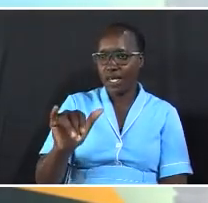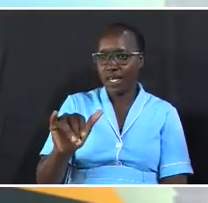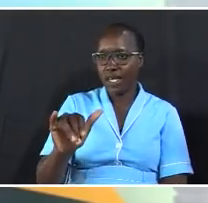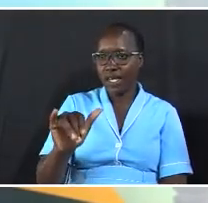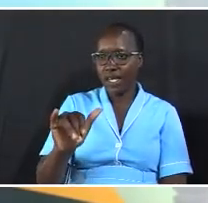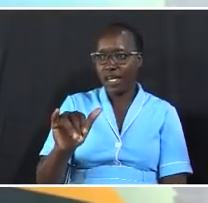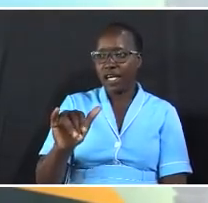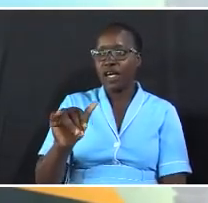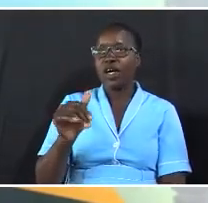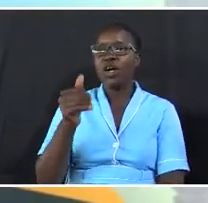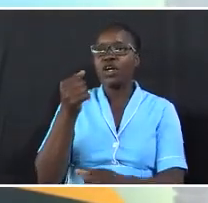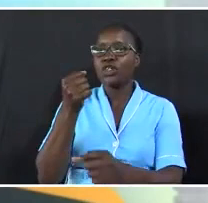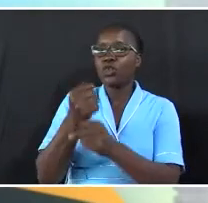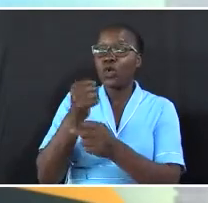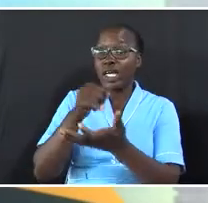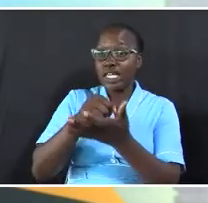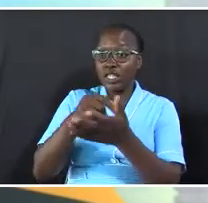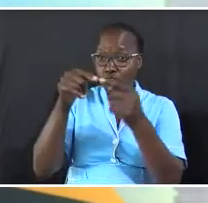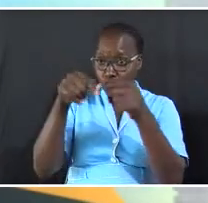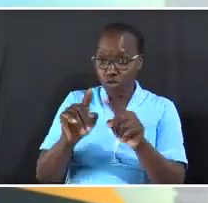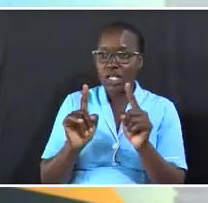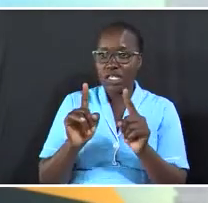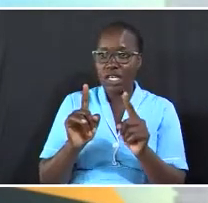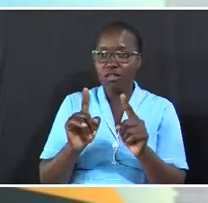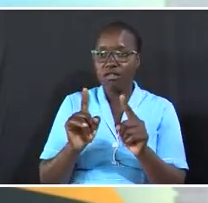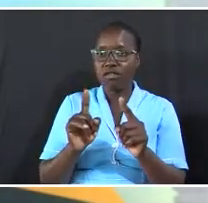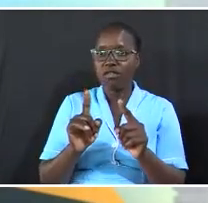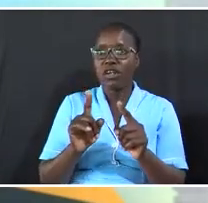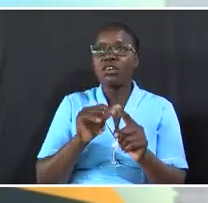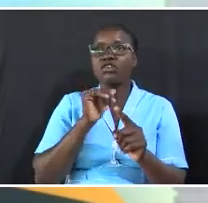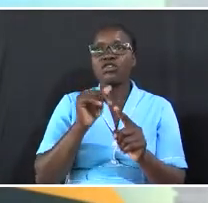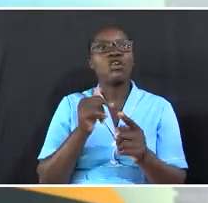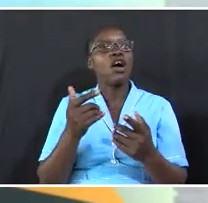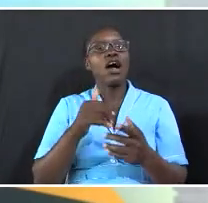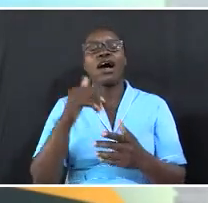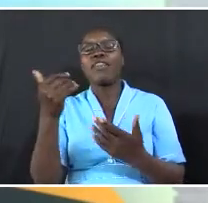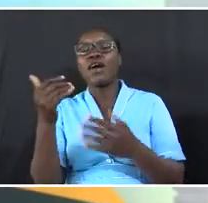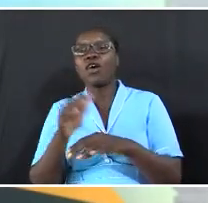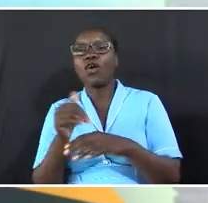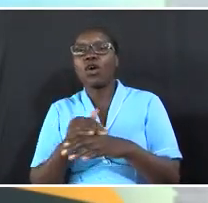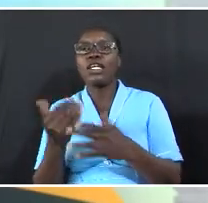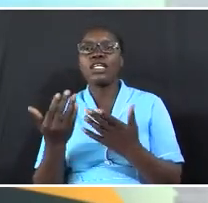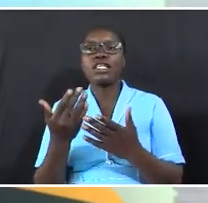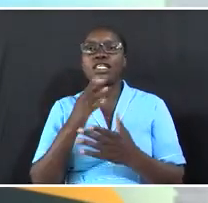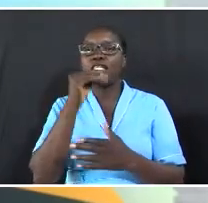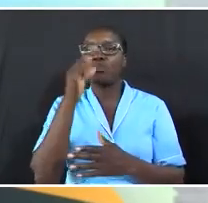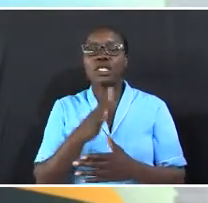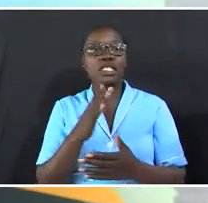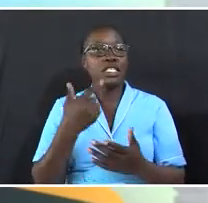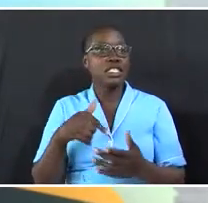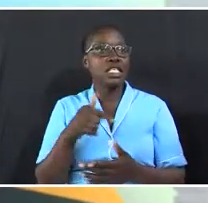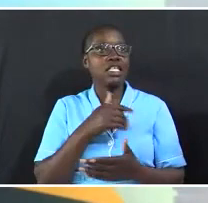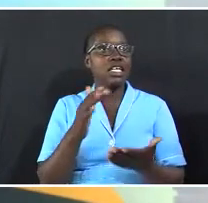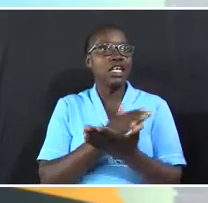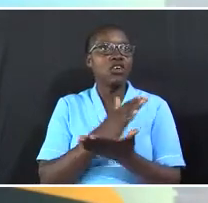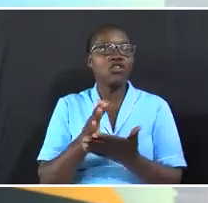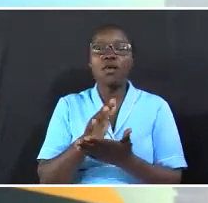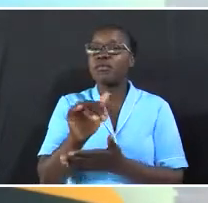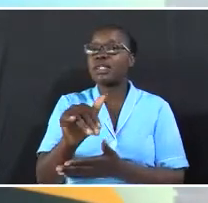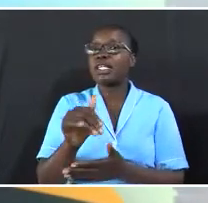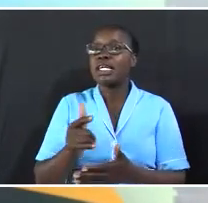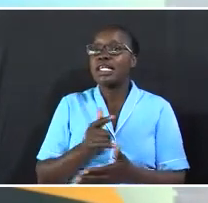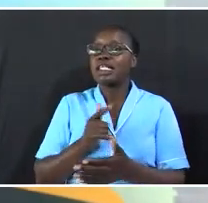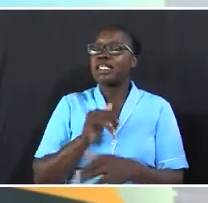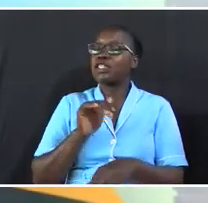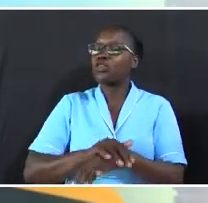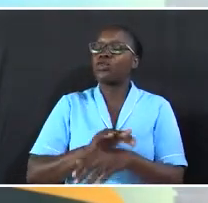a do it yourself. No new speakers, it's us. And I want to confirm that the ladies have done